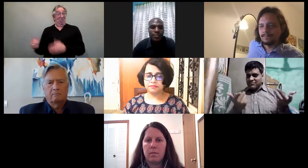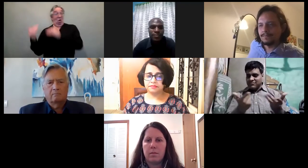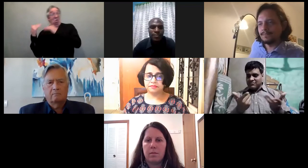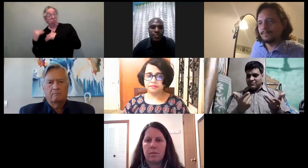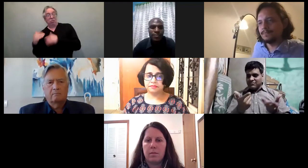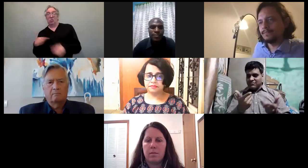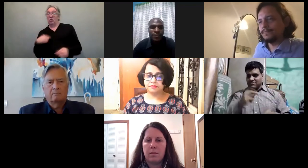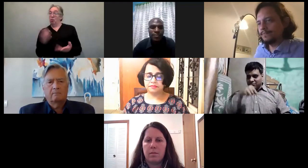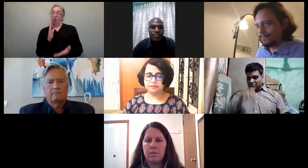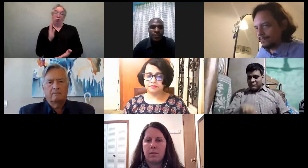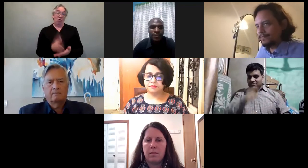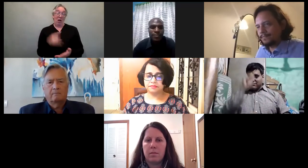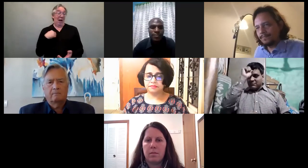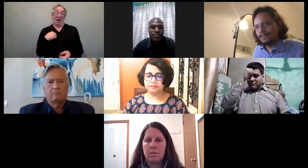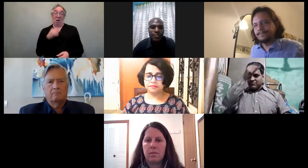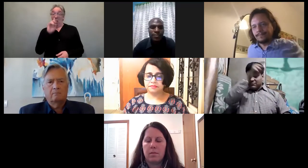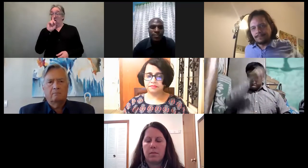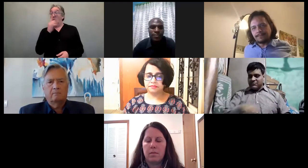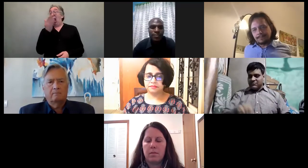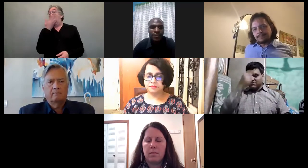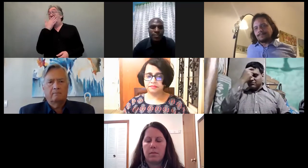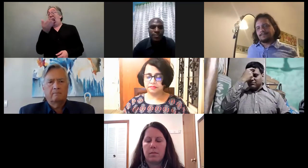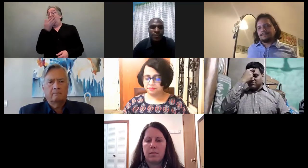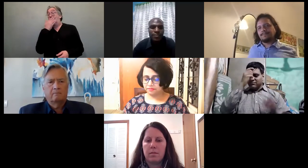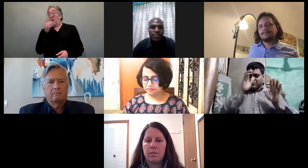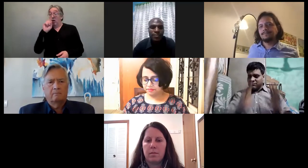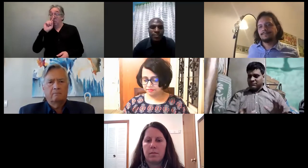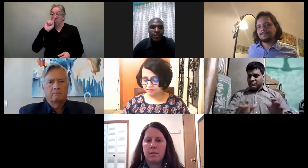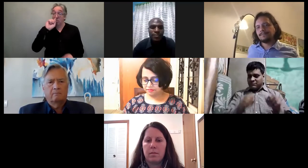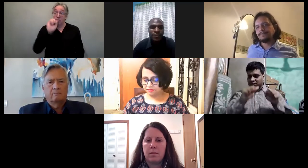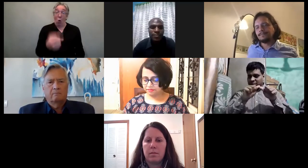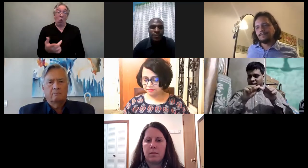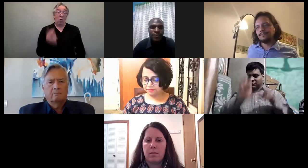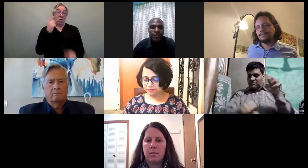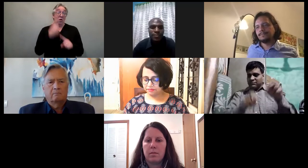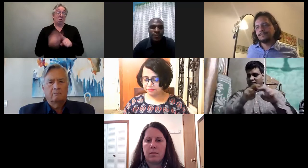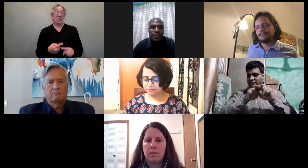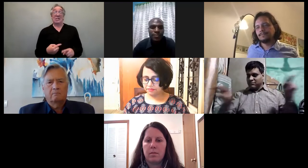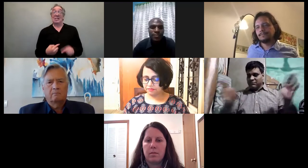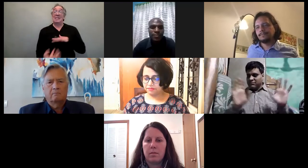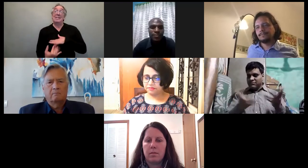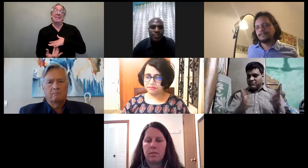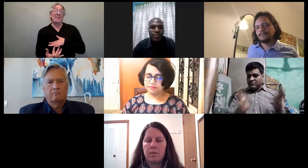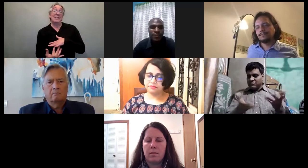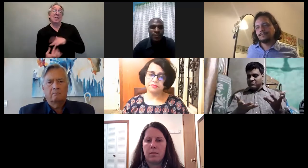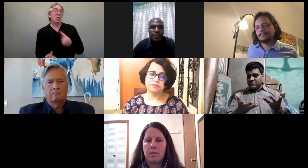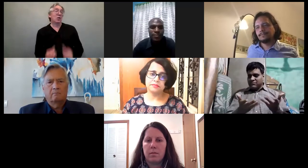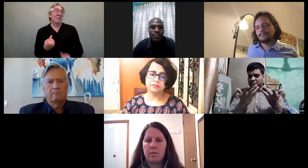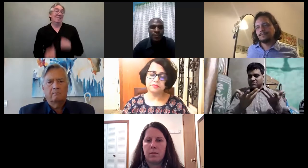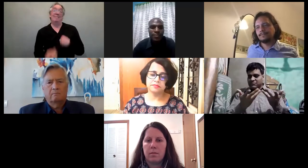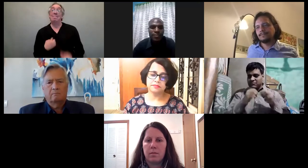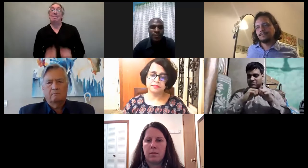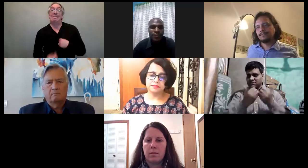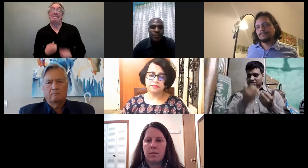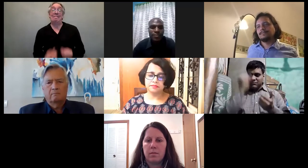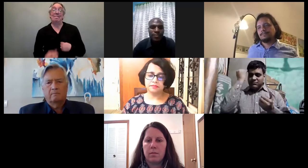at times, and do not know how to resolve this. So this issue is faced by all deafblind